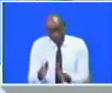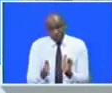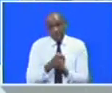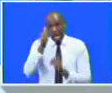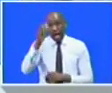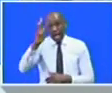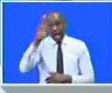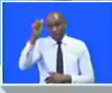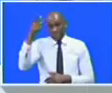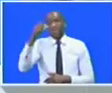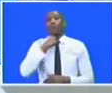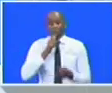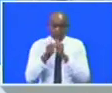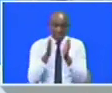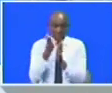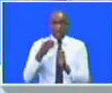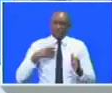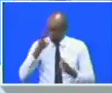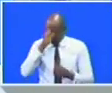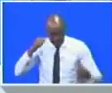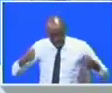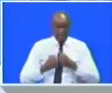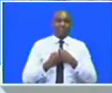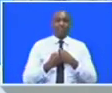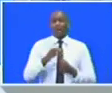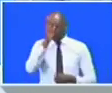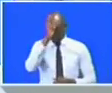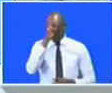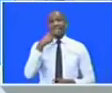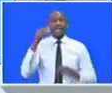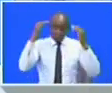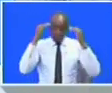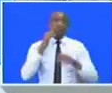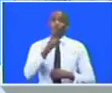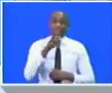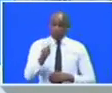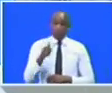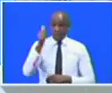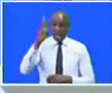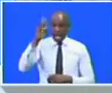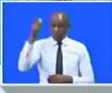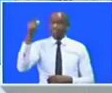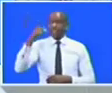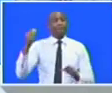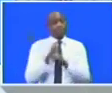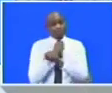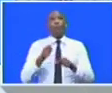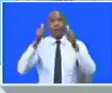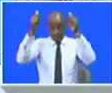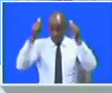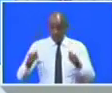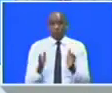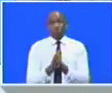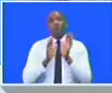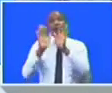Awiti clashed with police officers. Now, the officers were out to execute a court order barring Awiti from putting up billboards to aid